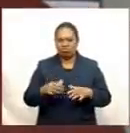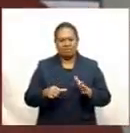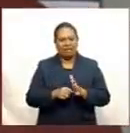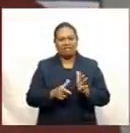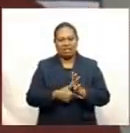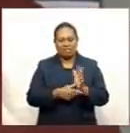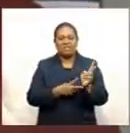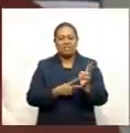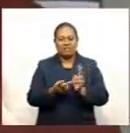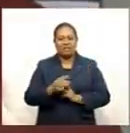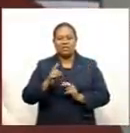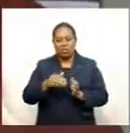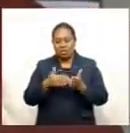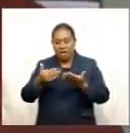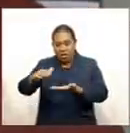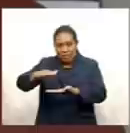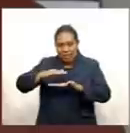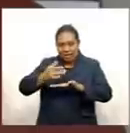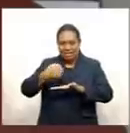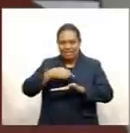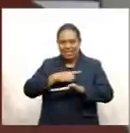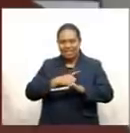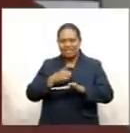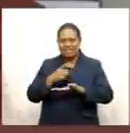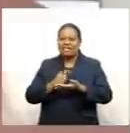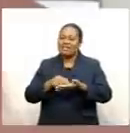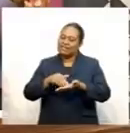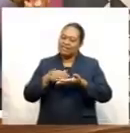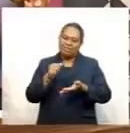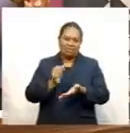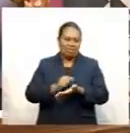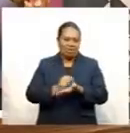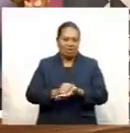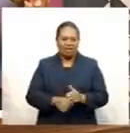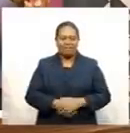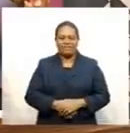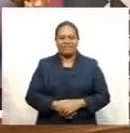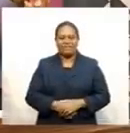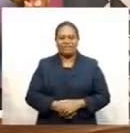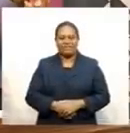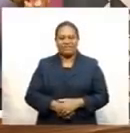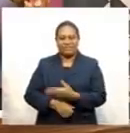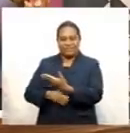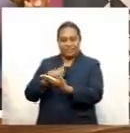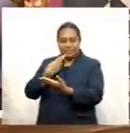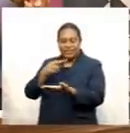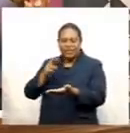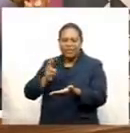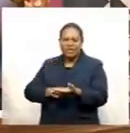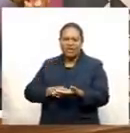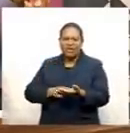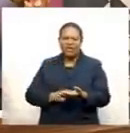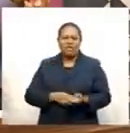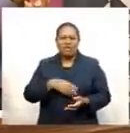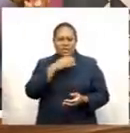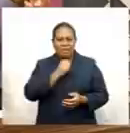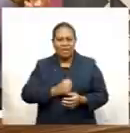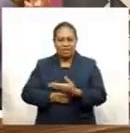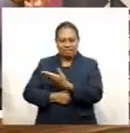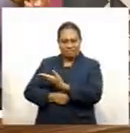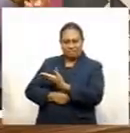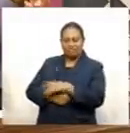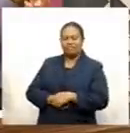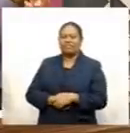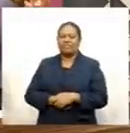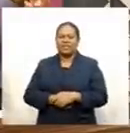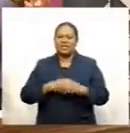this thing will help us, especially in the family. The records just keep coming for Cristiano Ronaldo. He's only